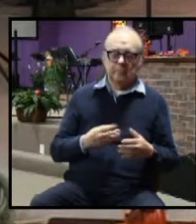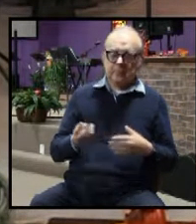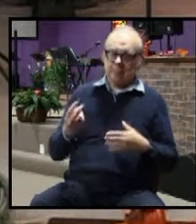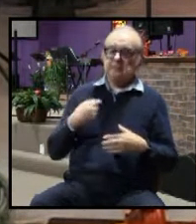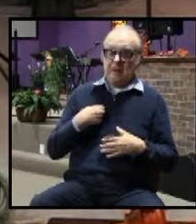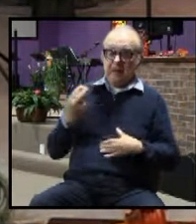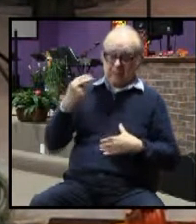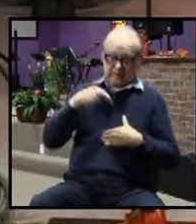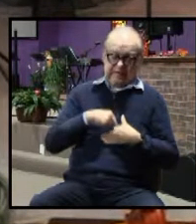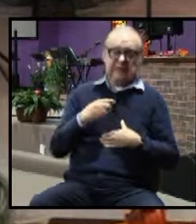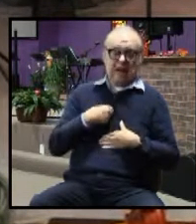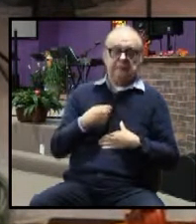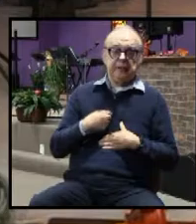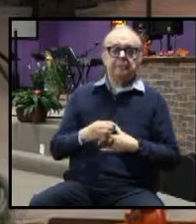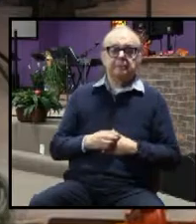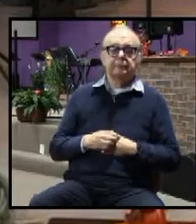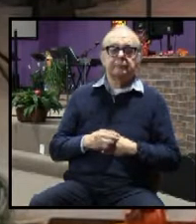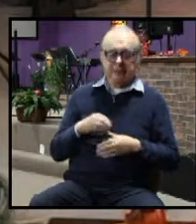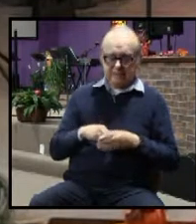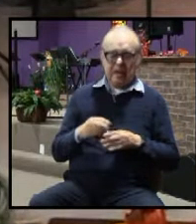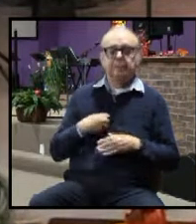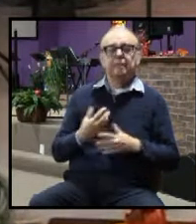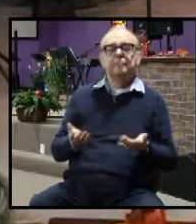I've looked inside myself.